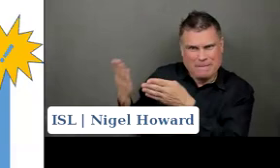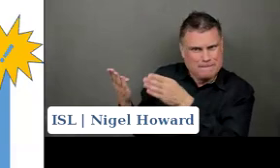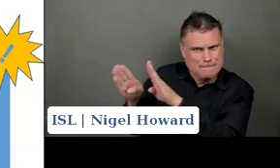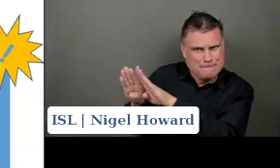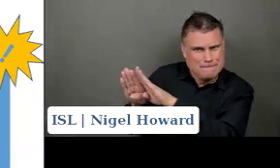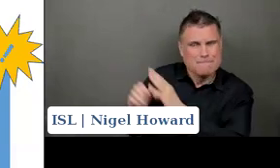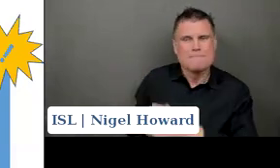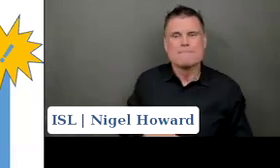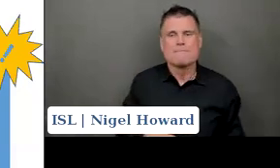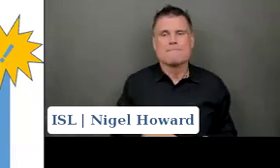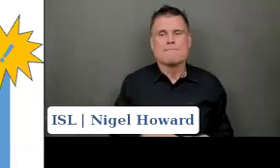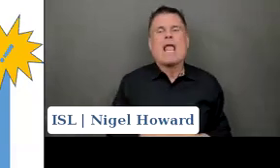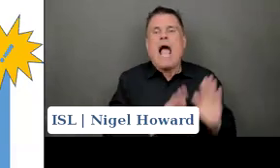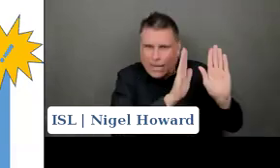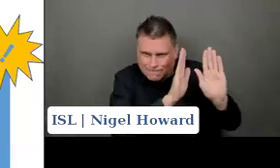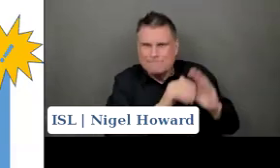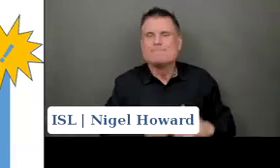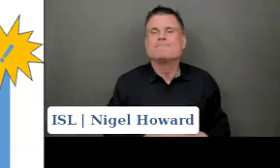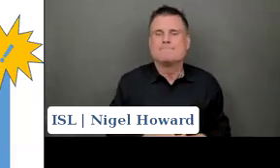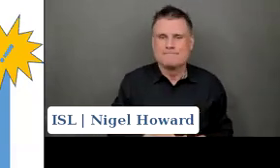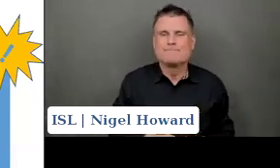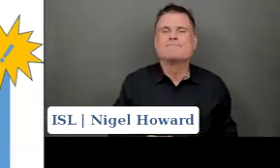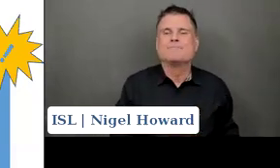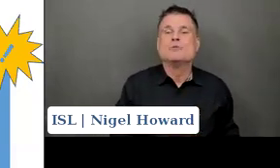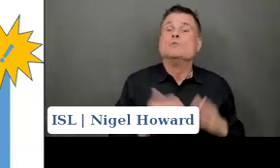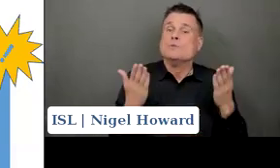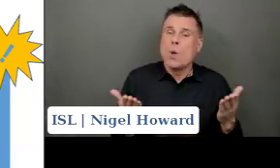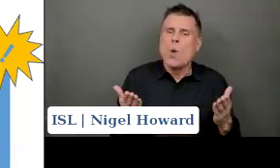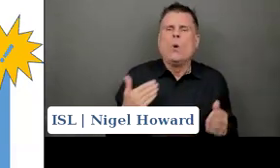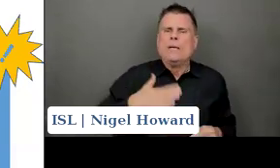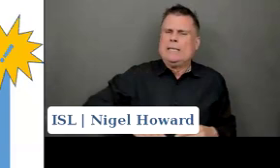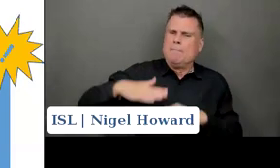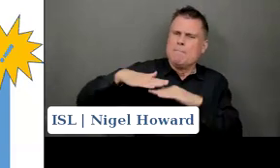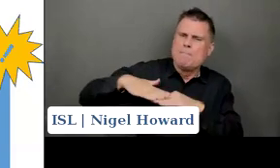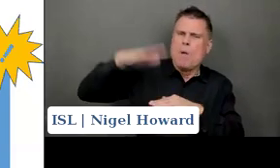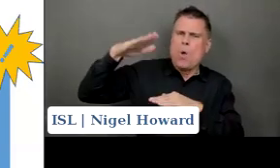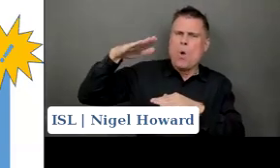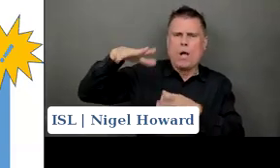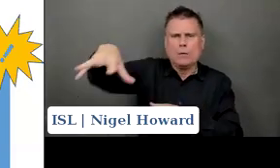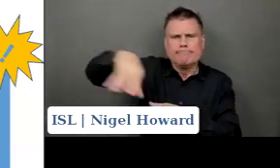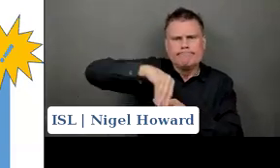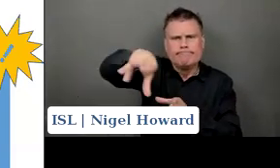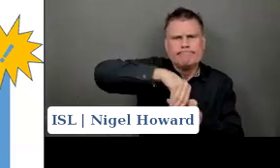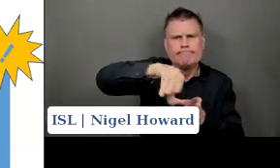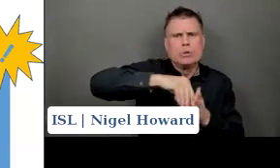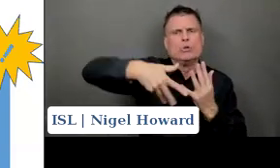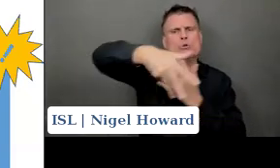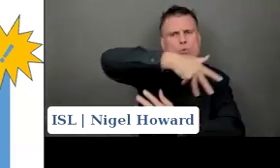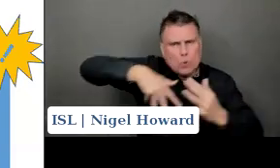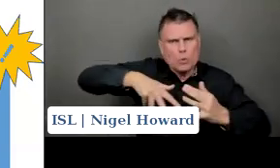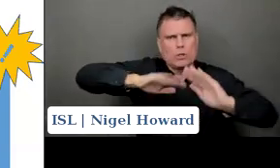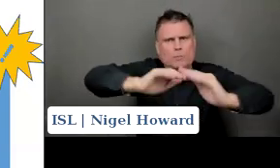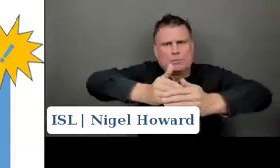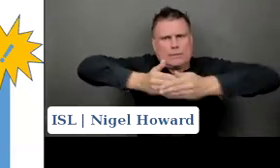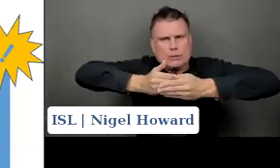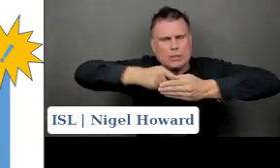to remind ourselves that more inclusive social protection schemes are more transformative if they can also help redistribute unpaid